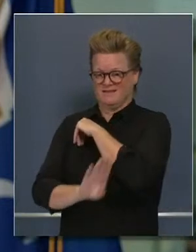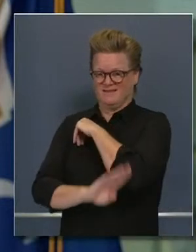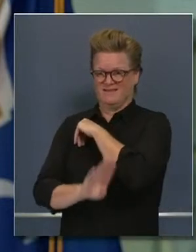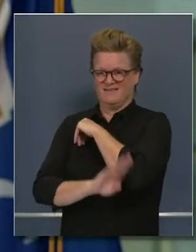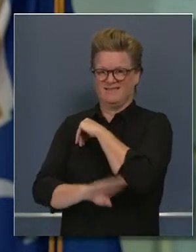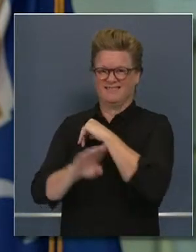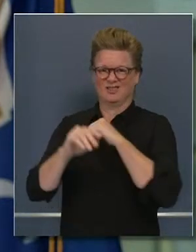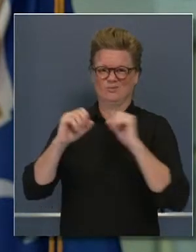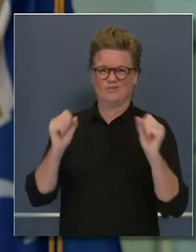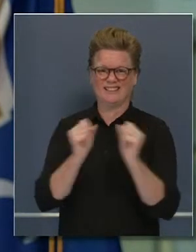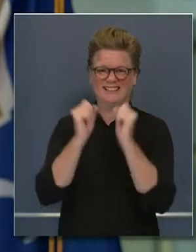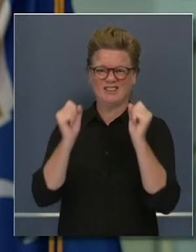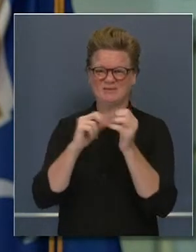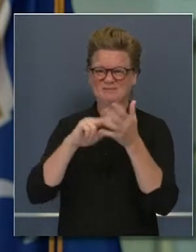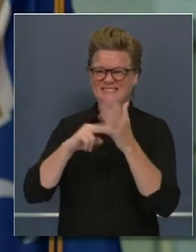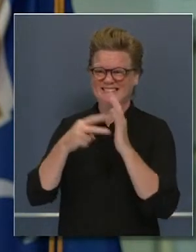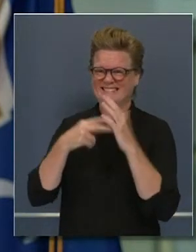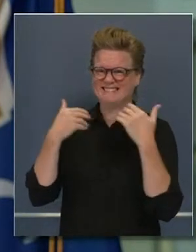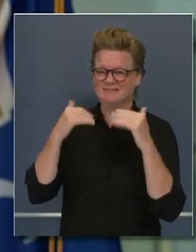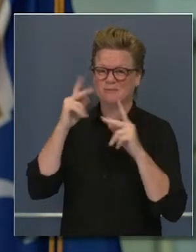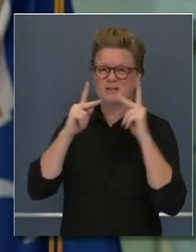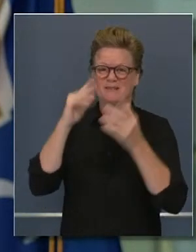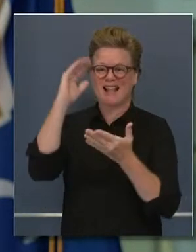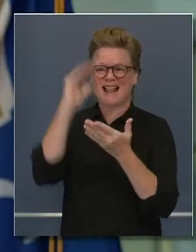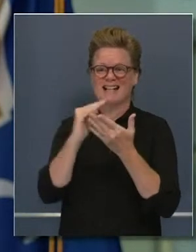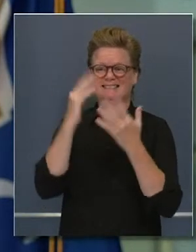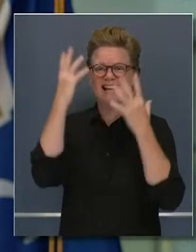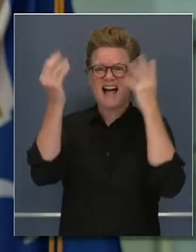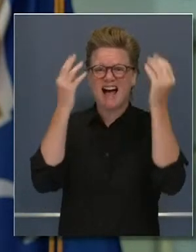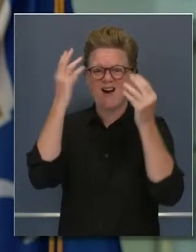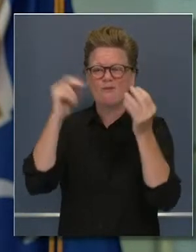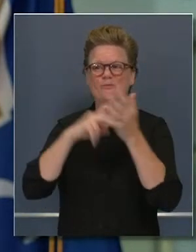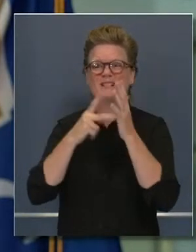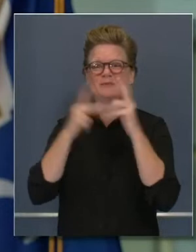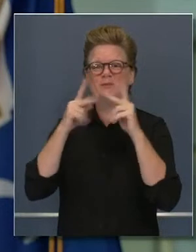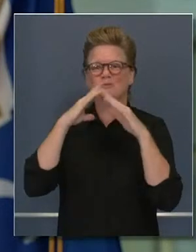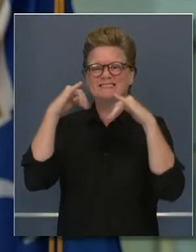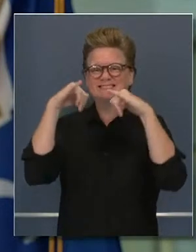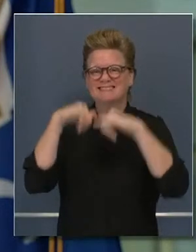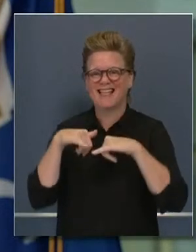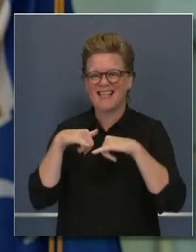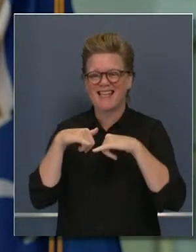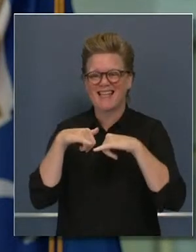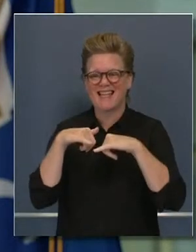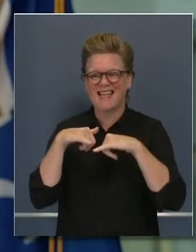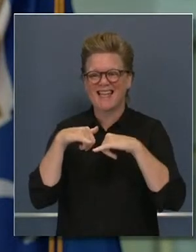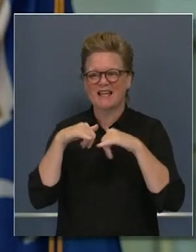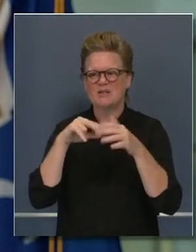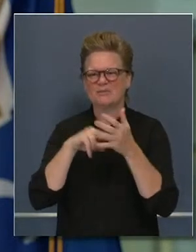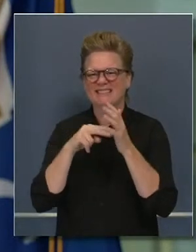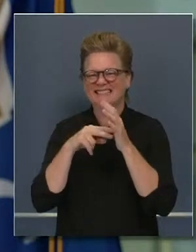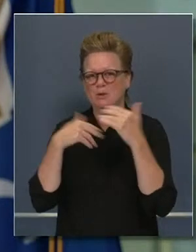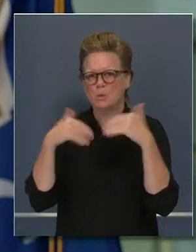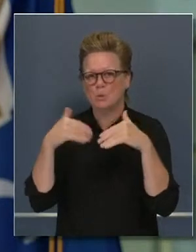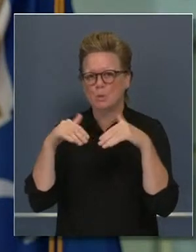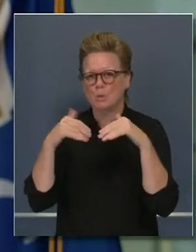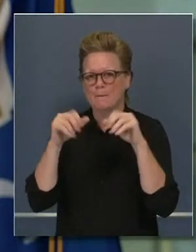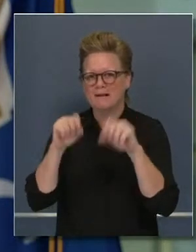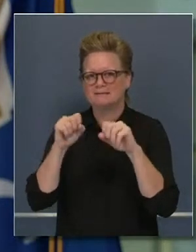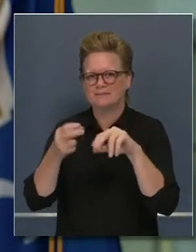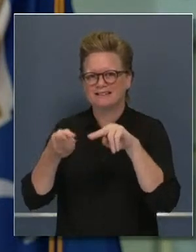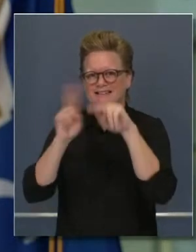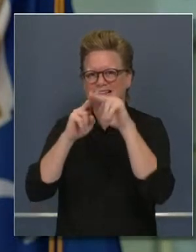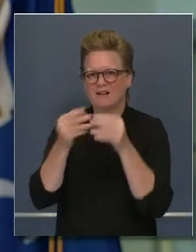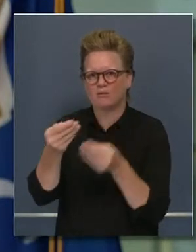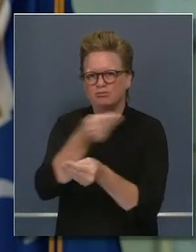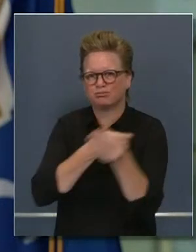although we field many questions about the pace of our framework and the interest by many to say, can